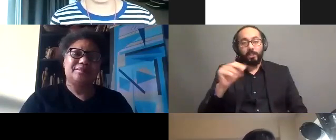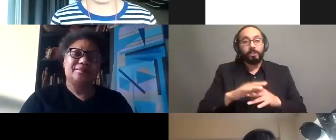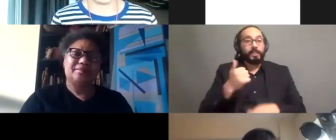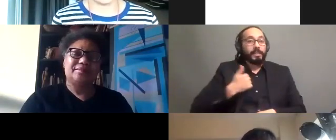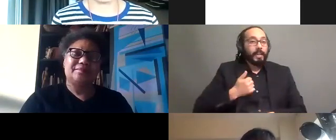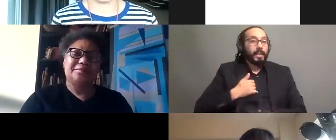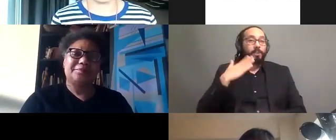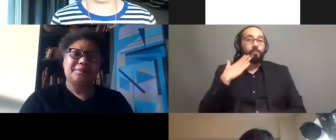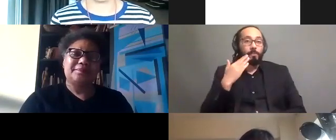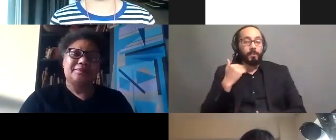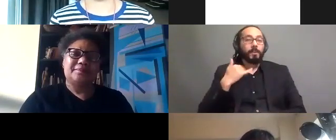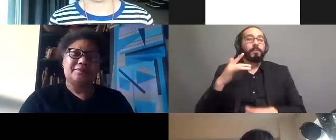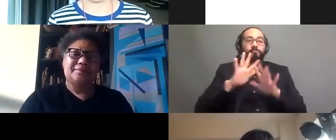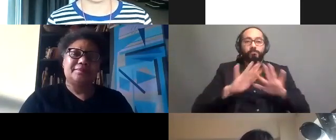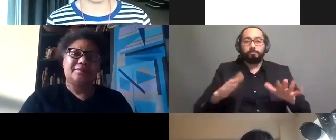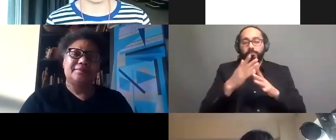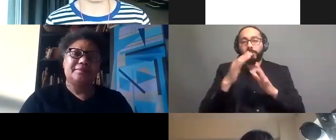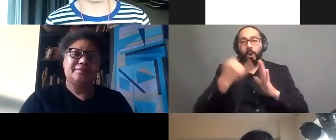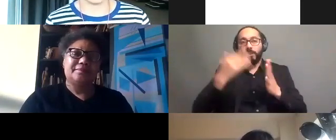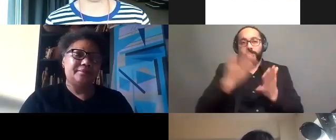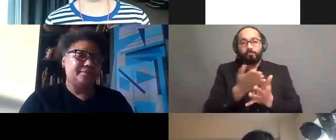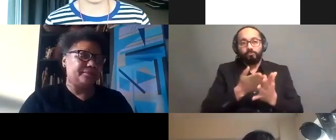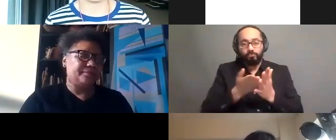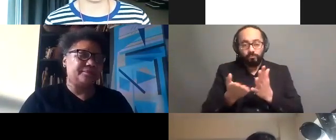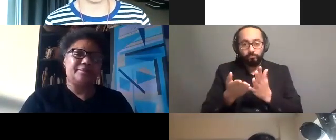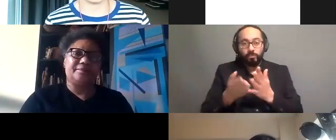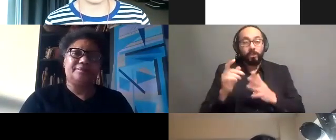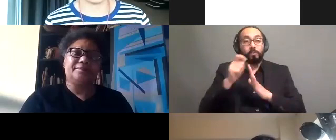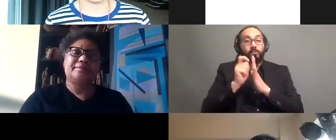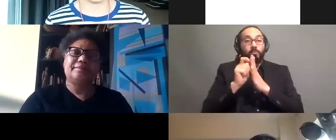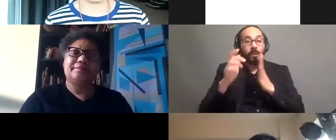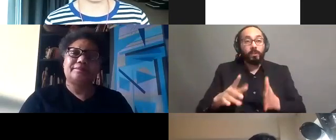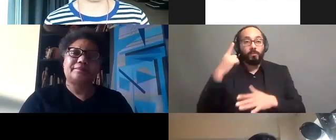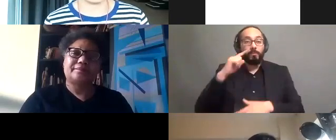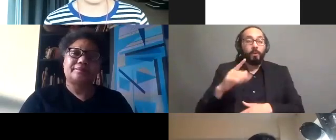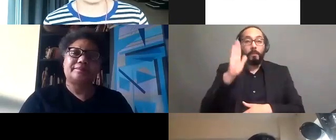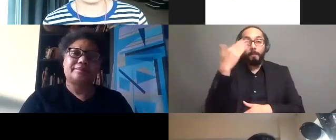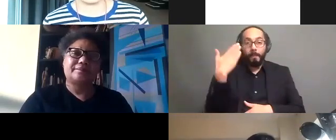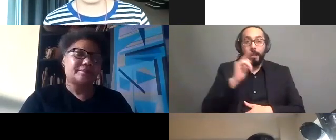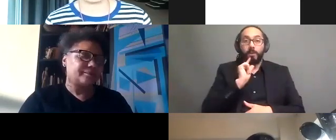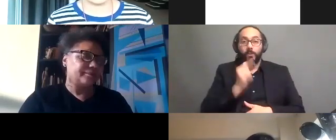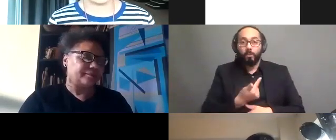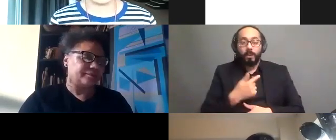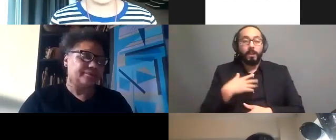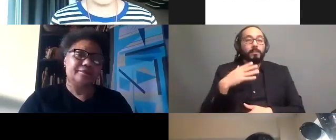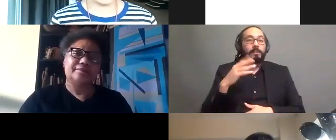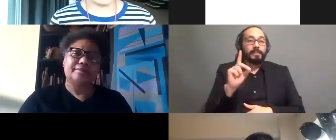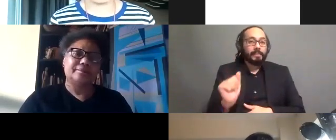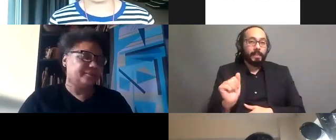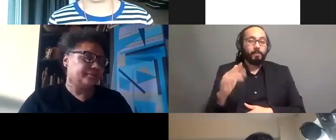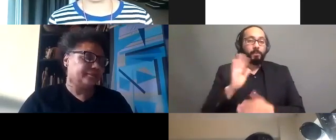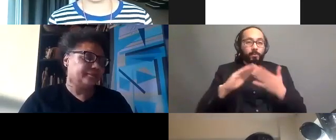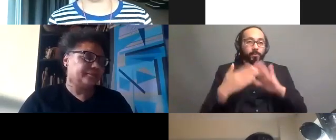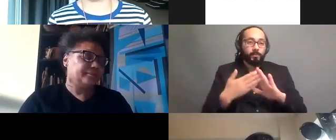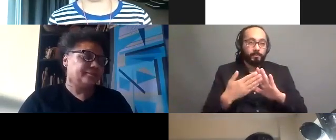theater artist, writer, producer, and advocate for Black, queer, mentally ill, disabled communities. Rochelle is passionate